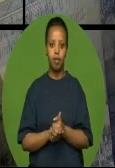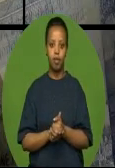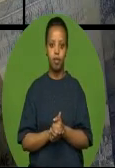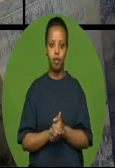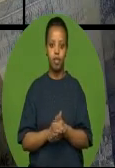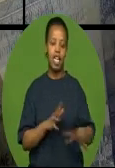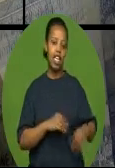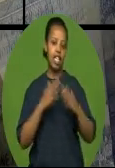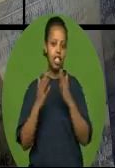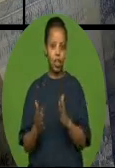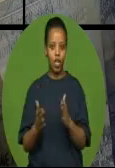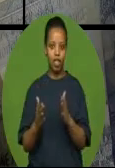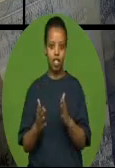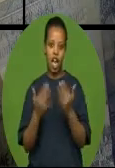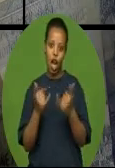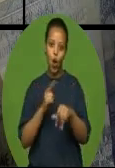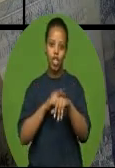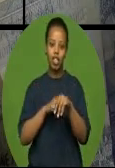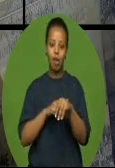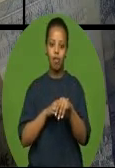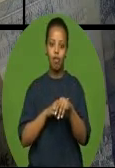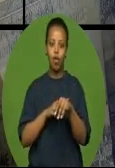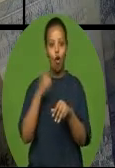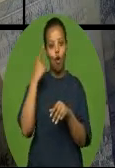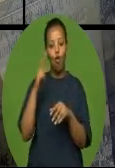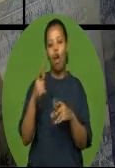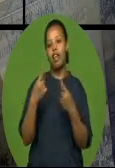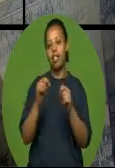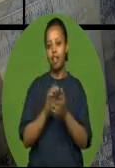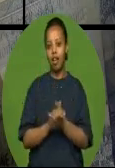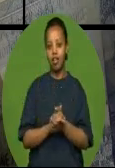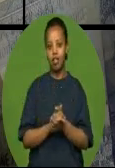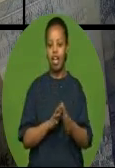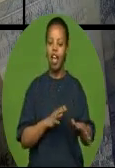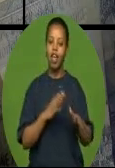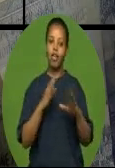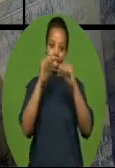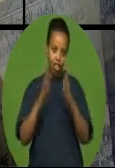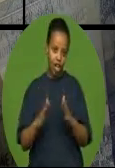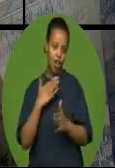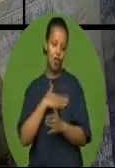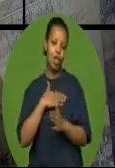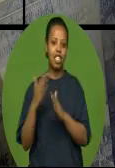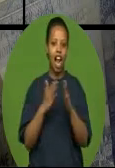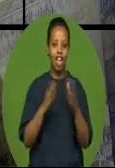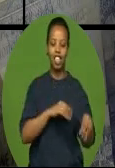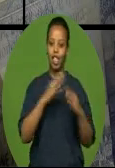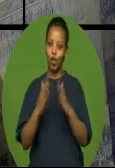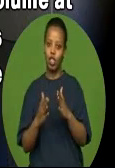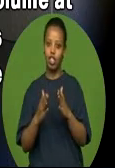Students, now it is time for an exercise. Teacher, please arrange the students for group